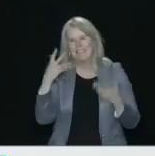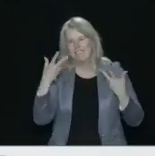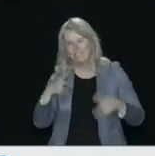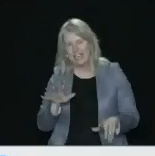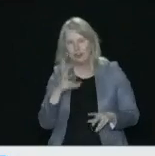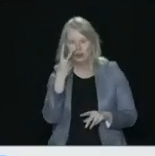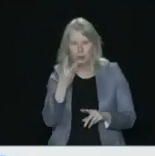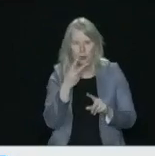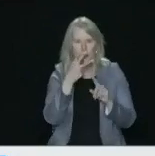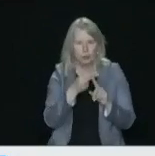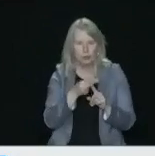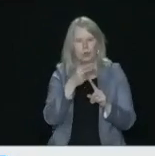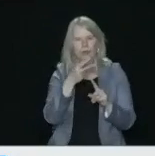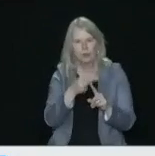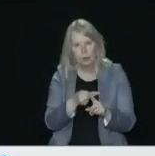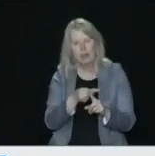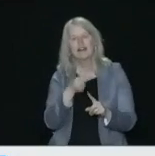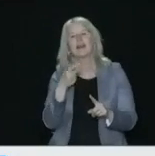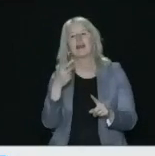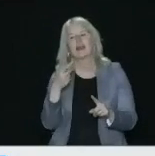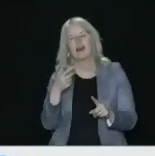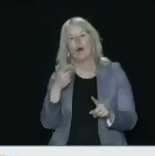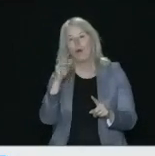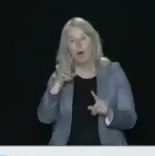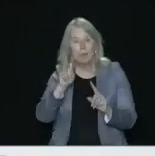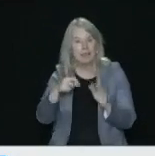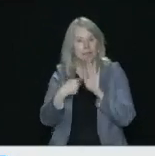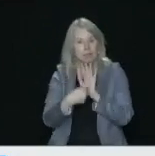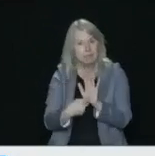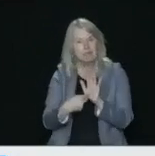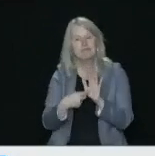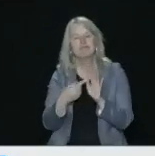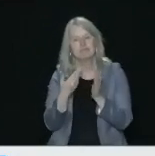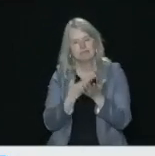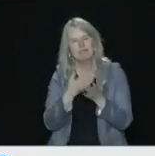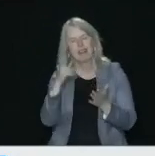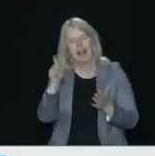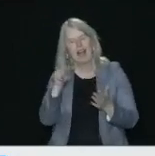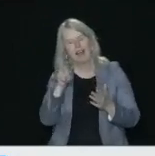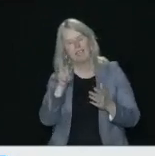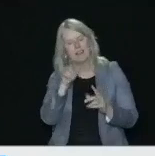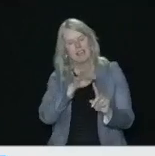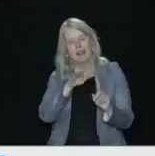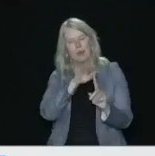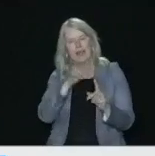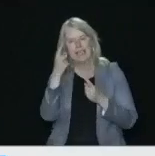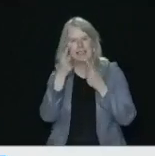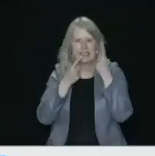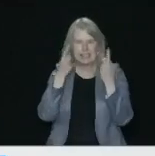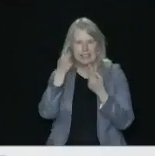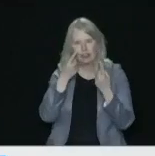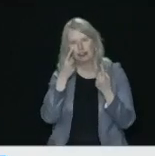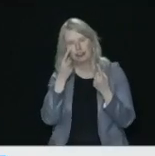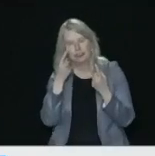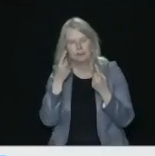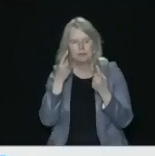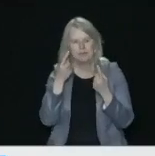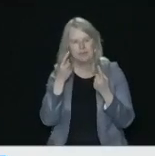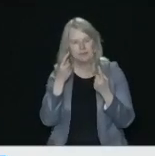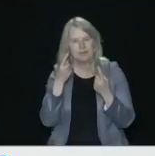think, individuals who will, such as people who have immunocompromised conditions and other